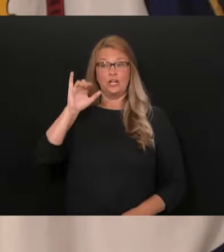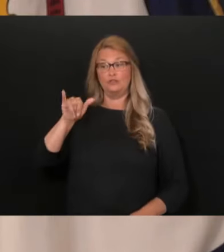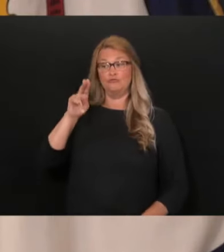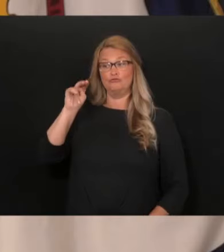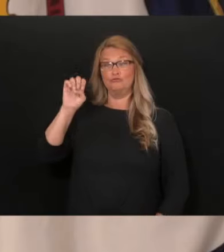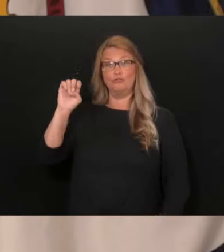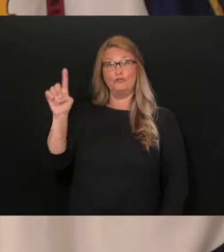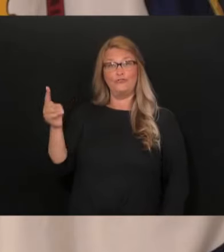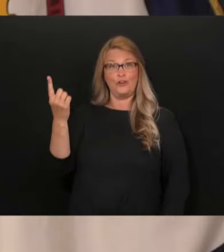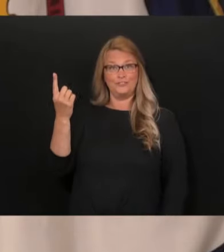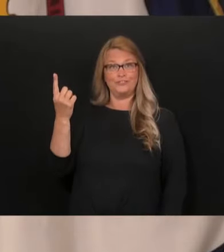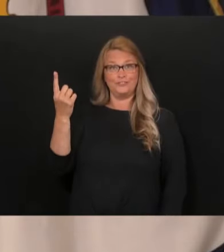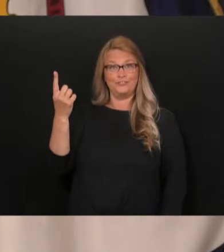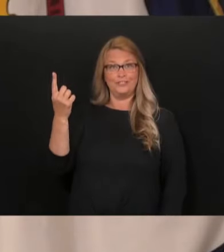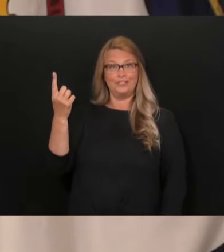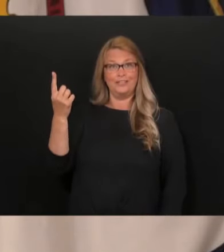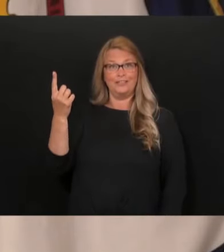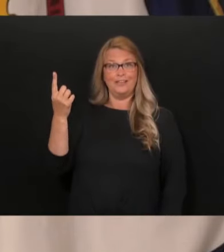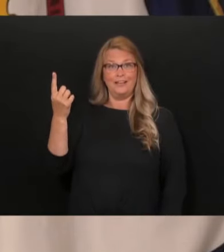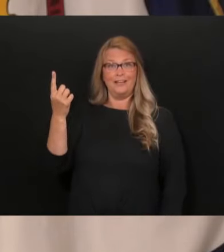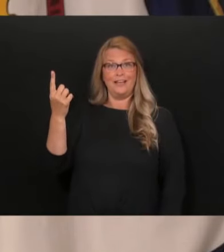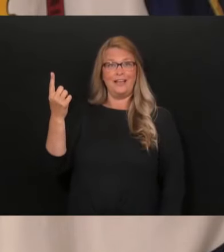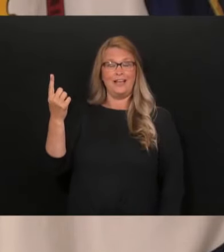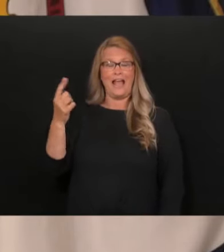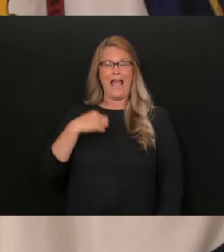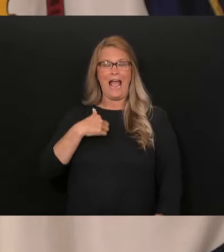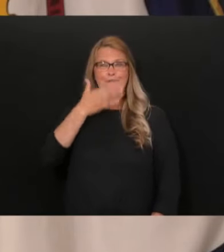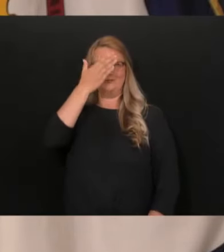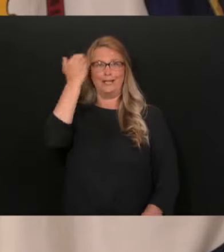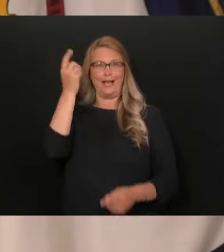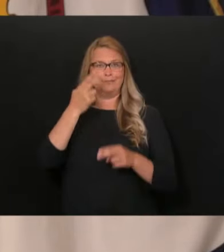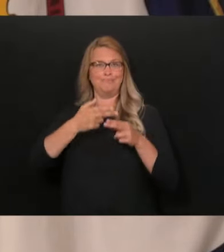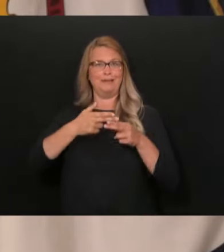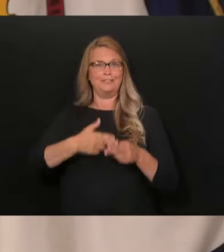1st, I didn't really tell you this, but